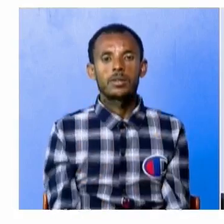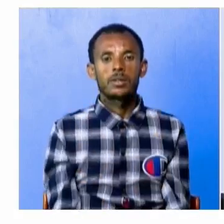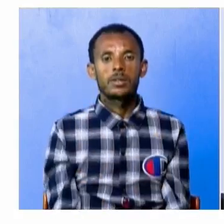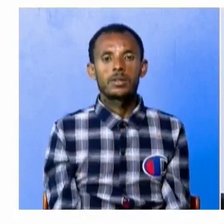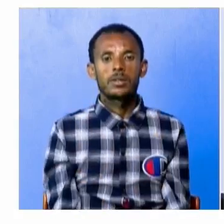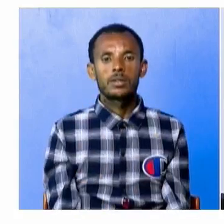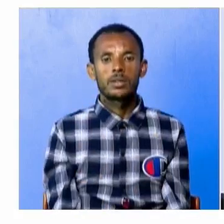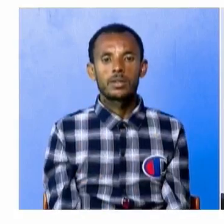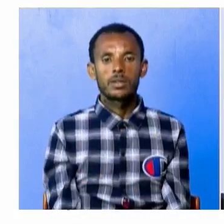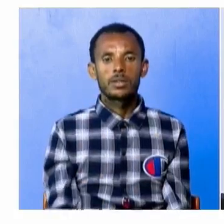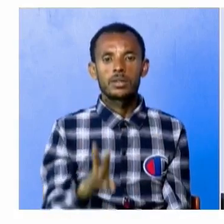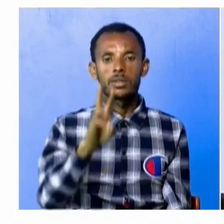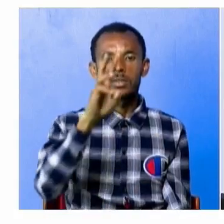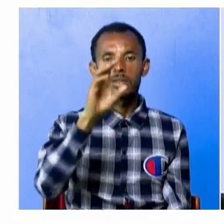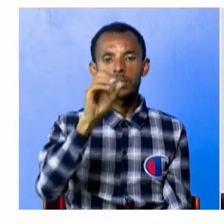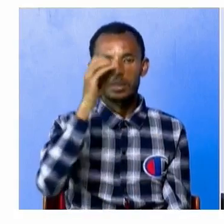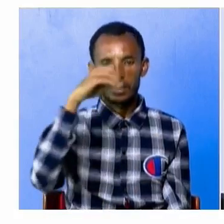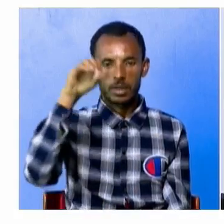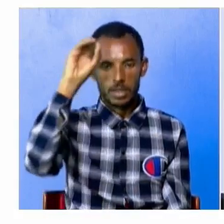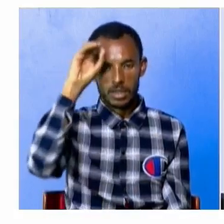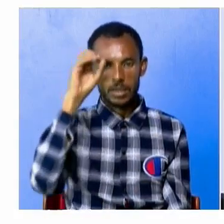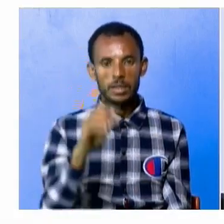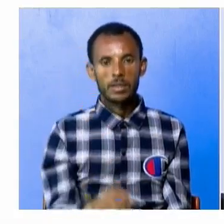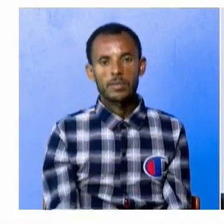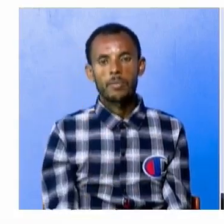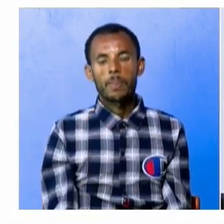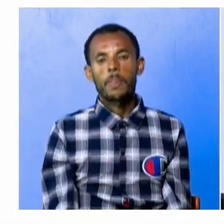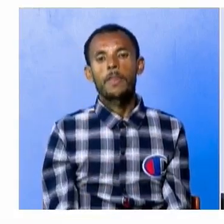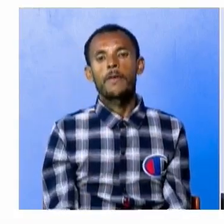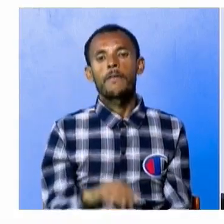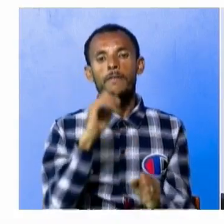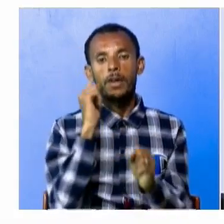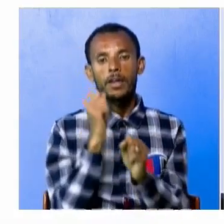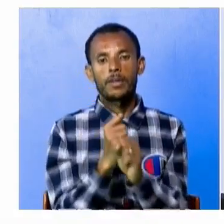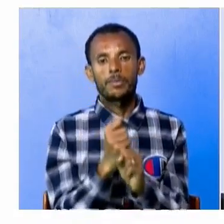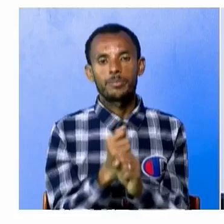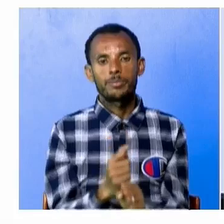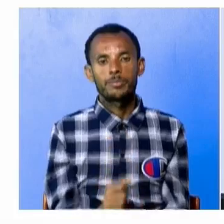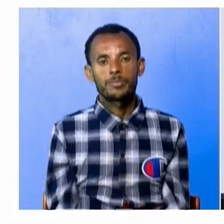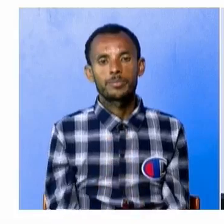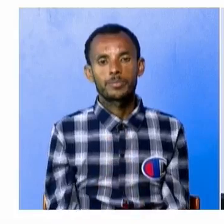say 60 degree, then find